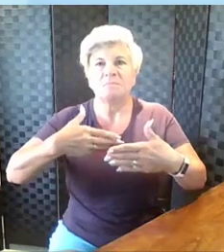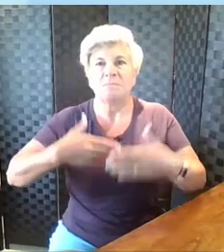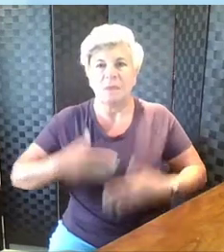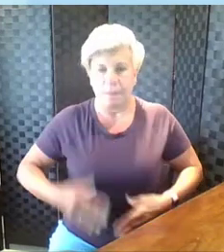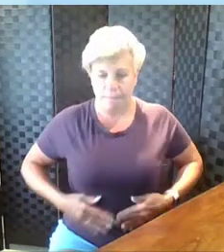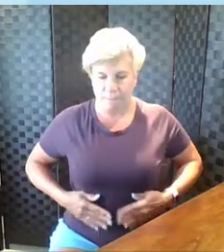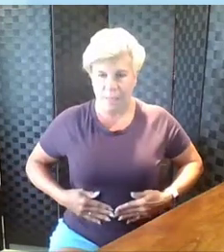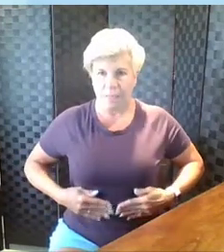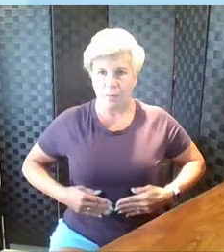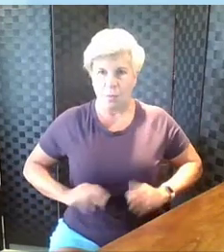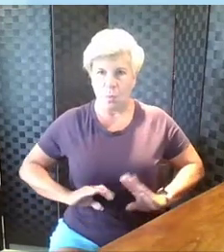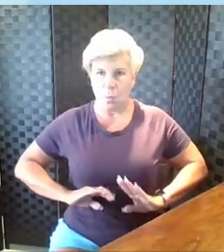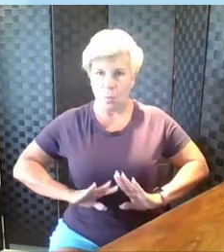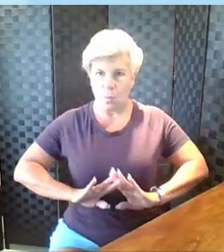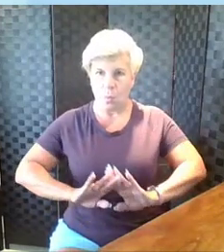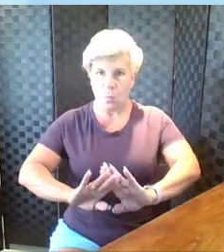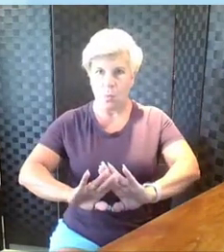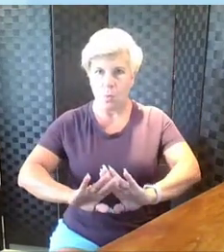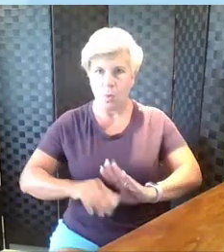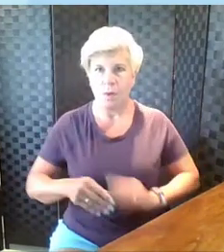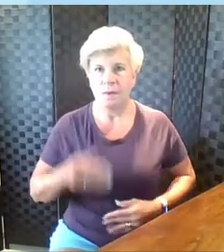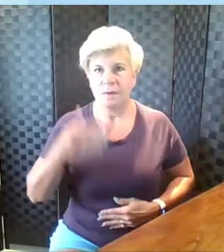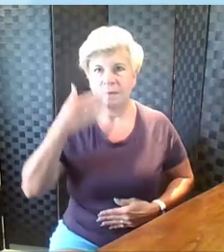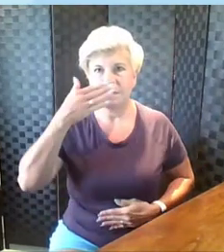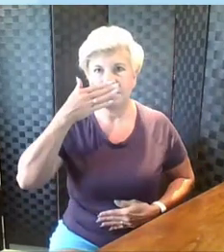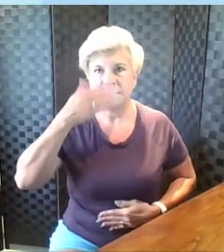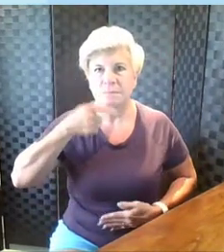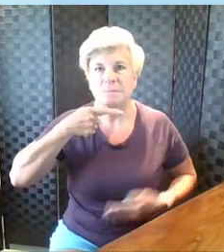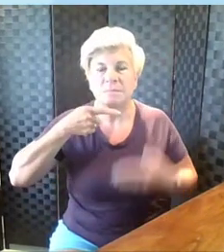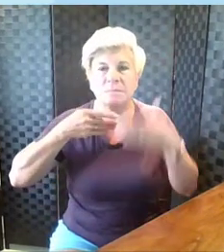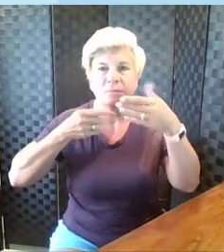out our belly to take a really deep breath. So let's try that together. Ready?